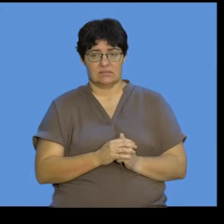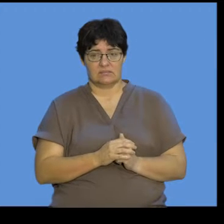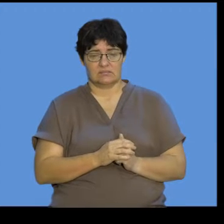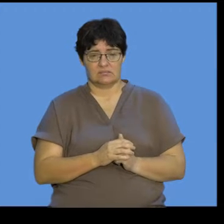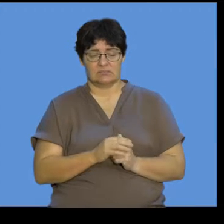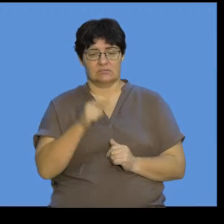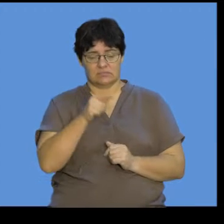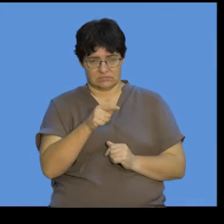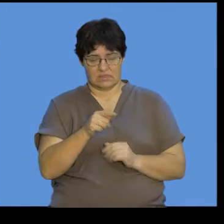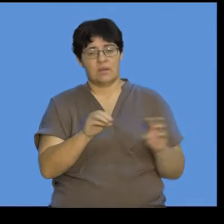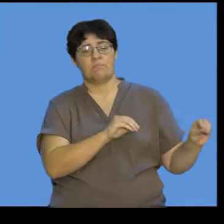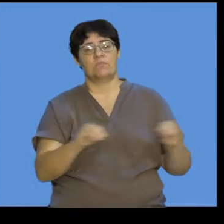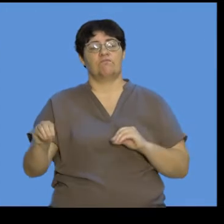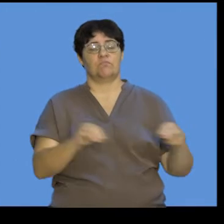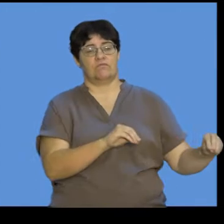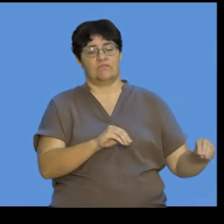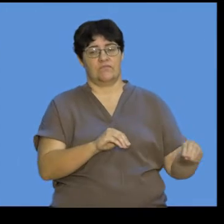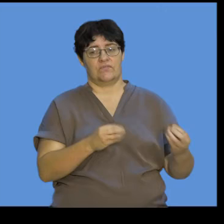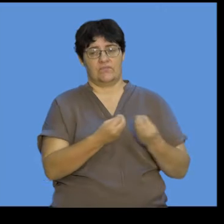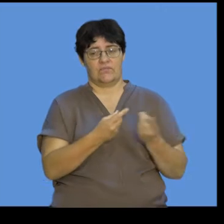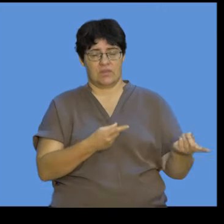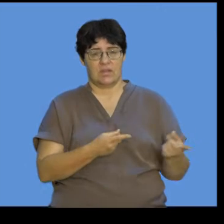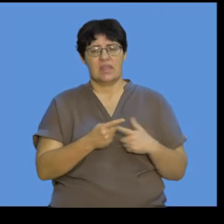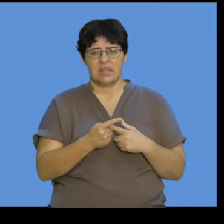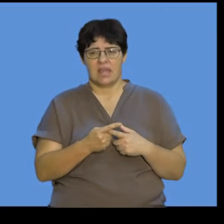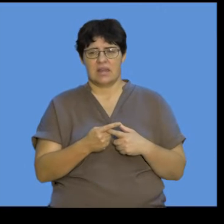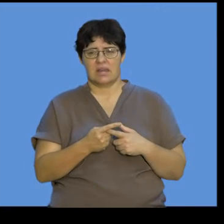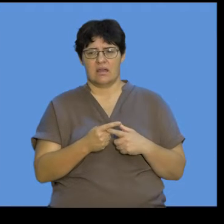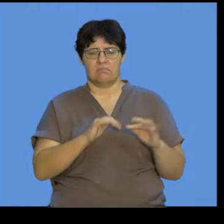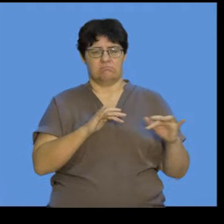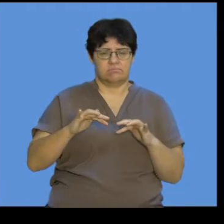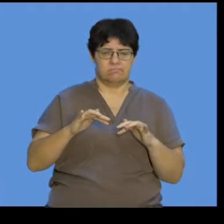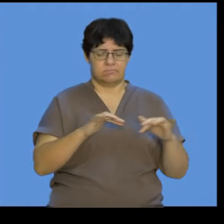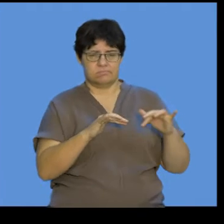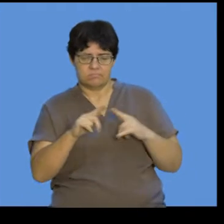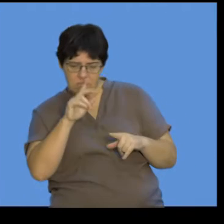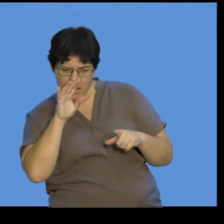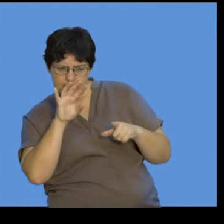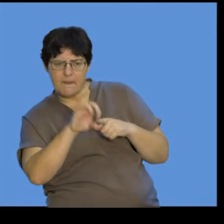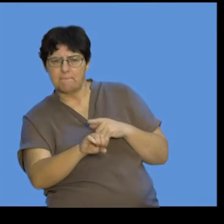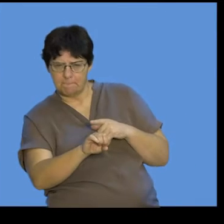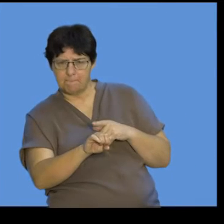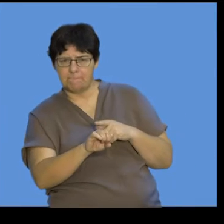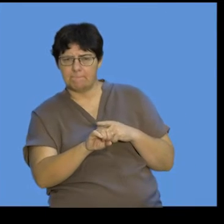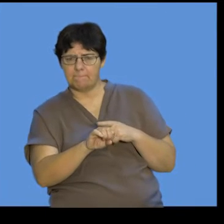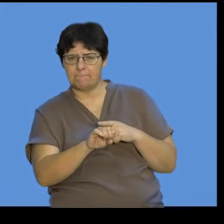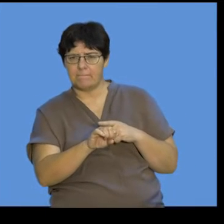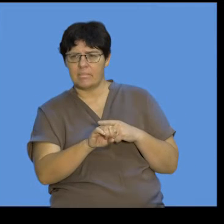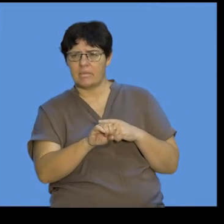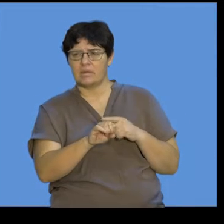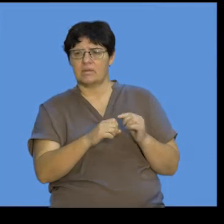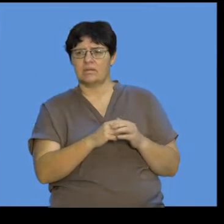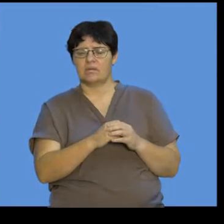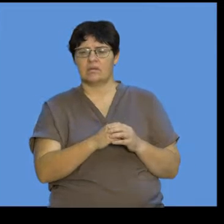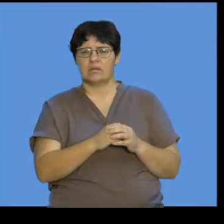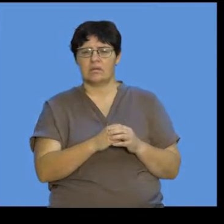the movement of particles, and then there's this jerky motion that you'd also observe as far as, let's say, smoke